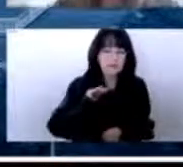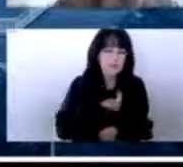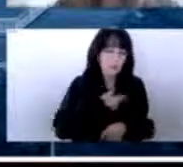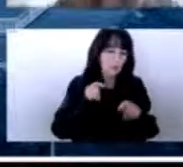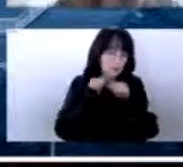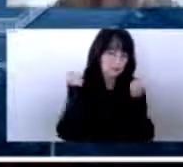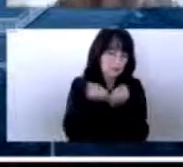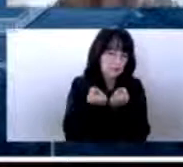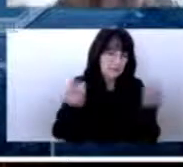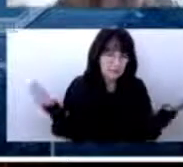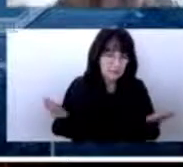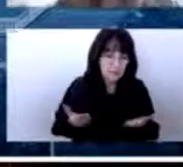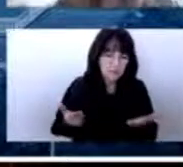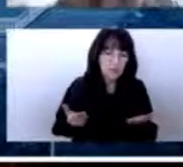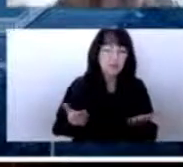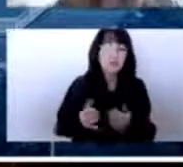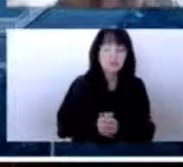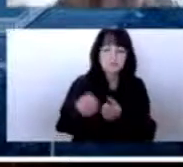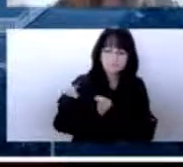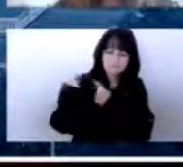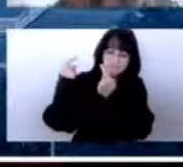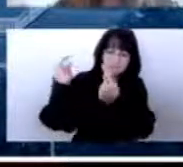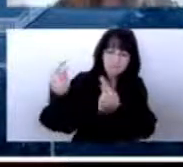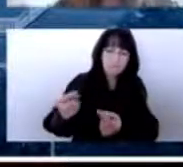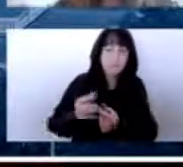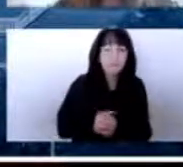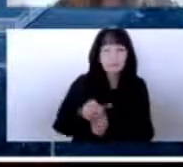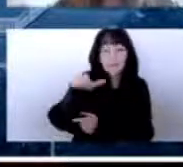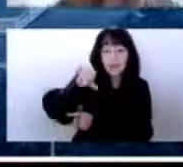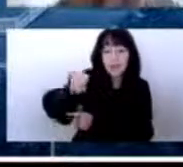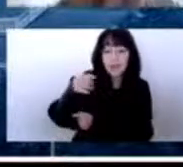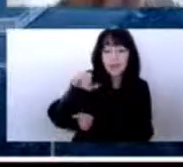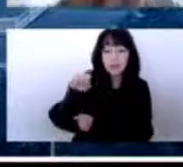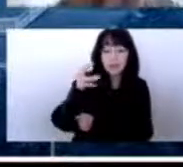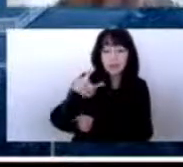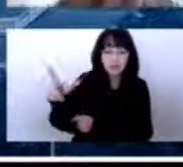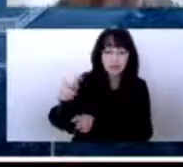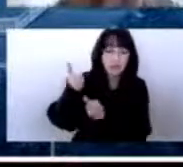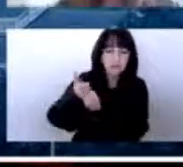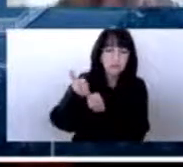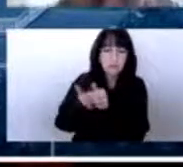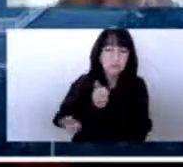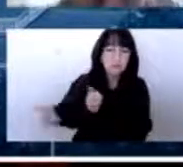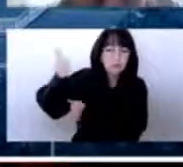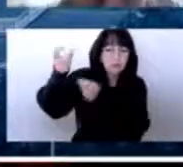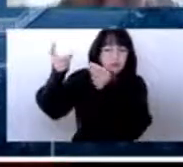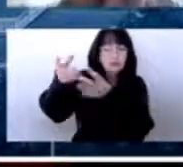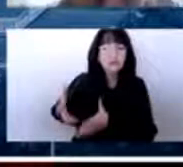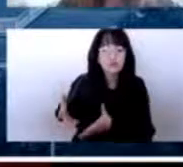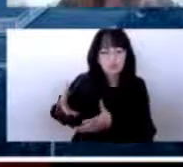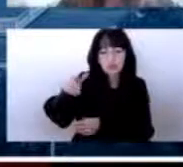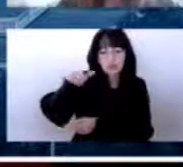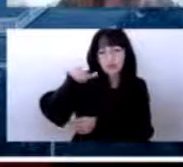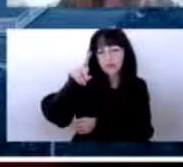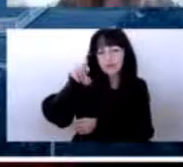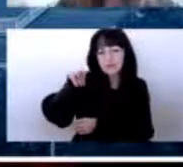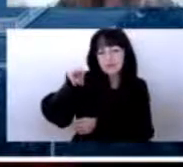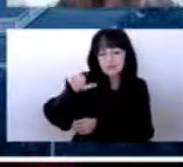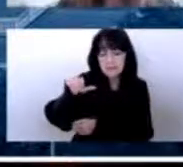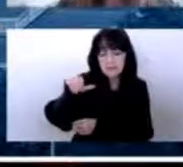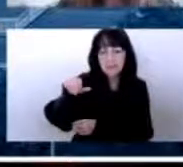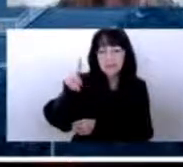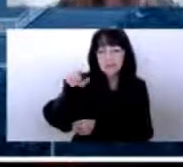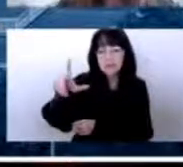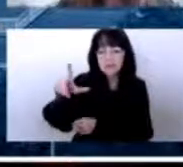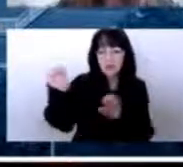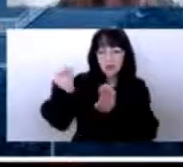for months now, and AJ Shaw, the director of the Delaware Emergency Management Agency, and Dr. Rattay, the director of the Division of Public